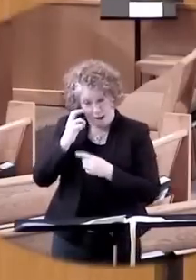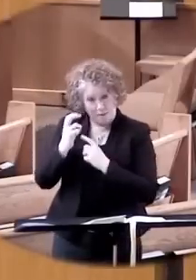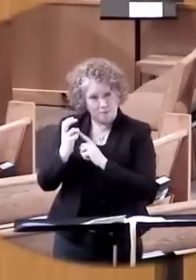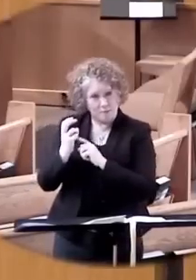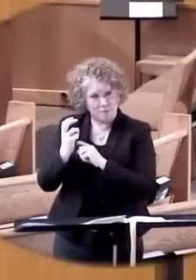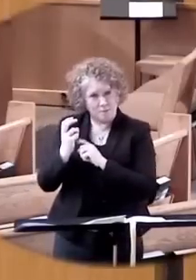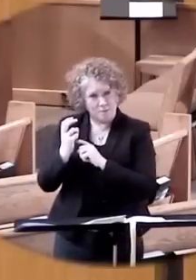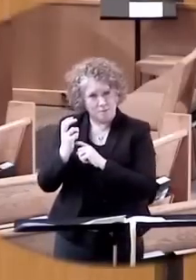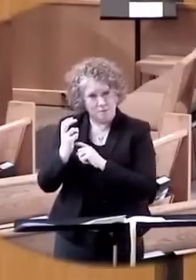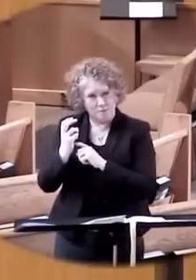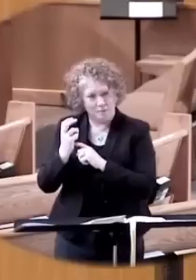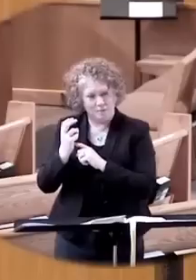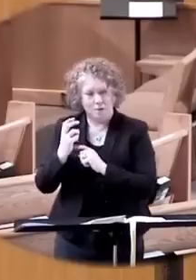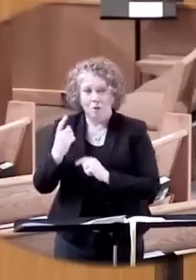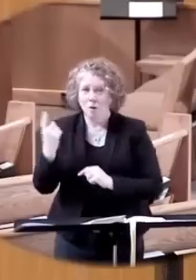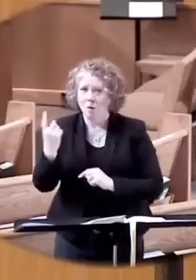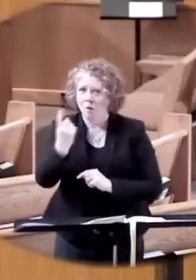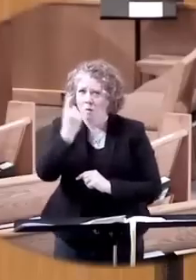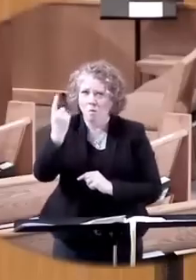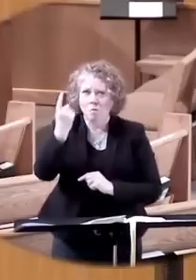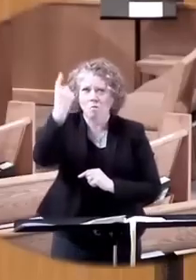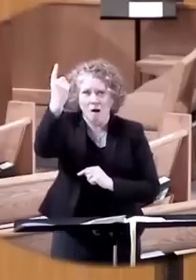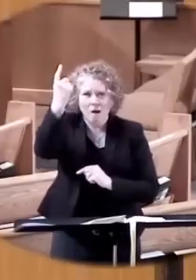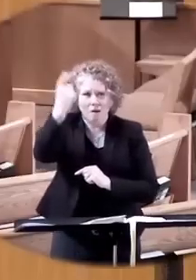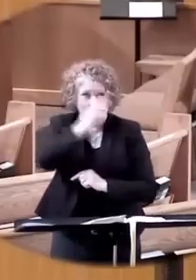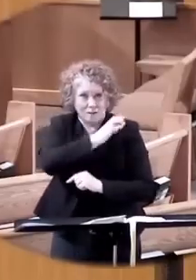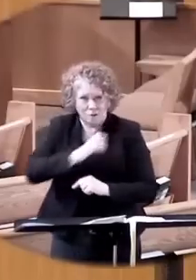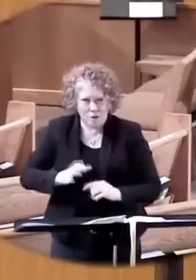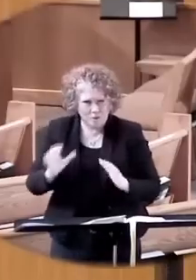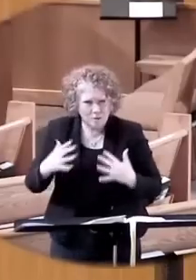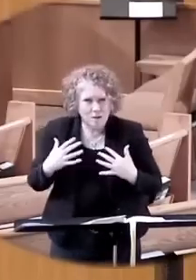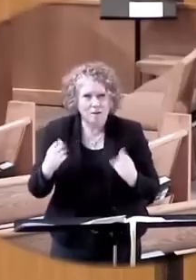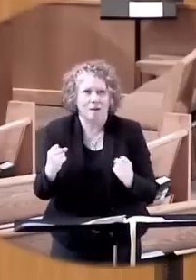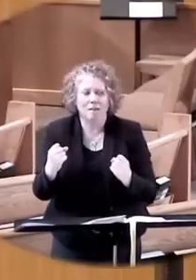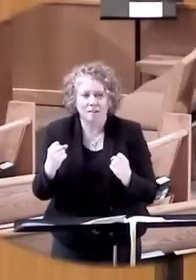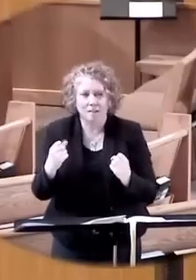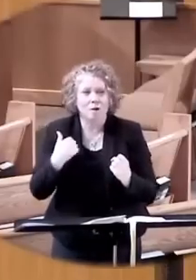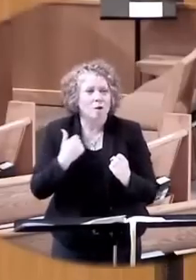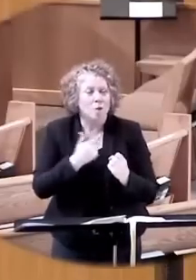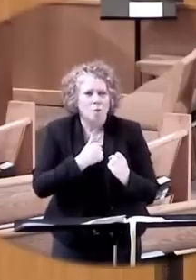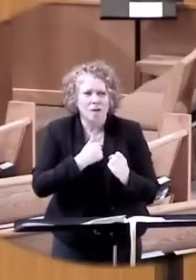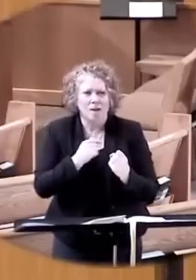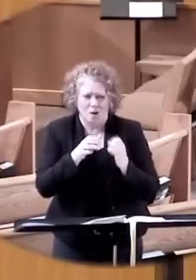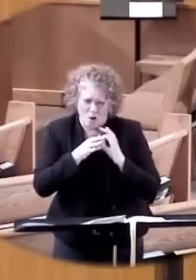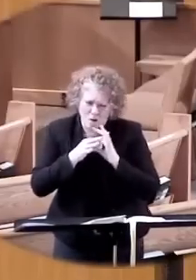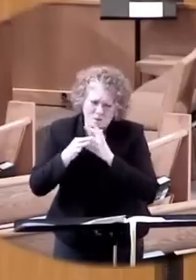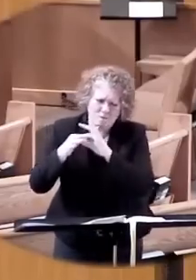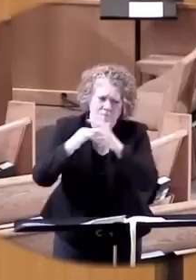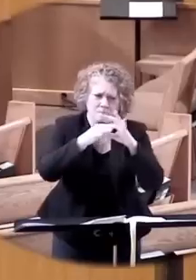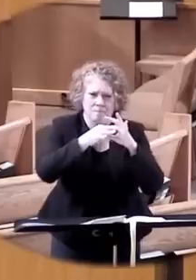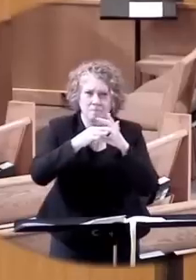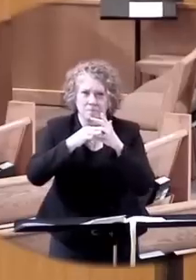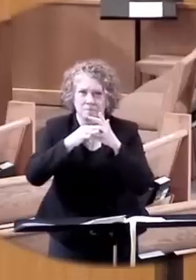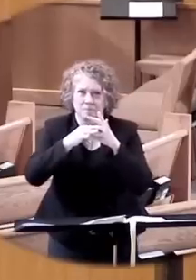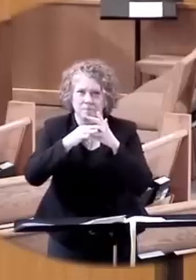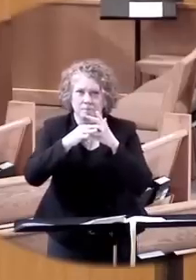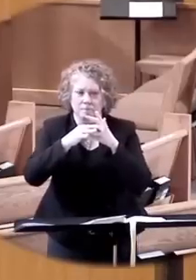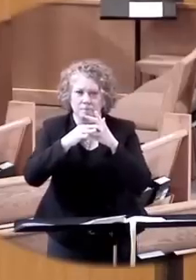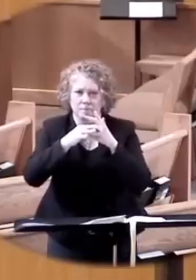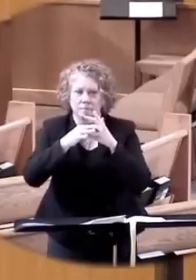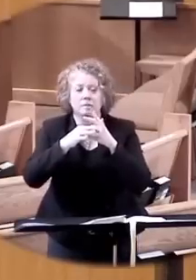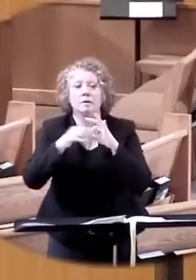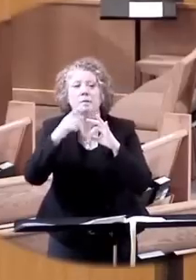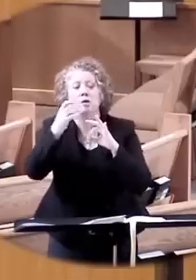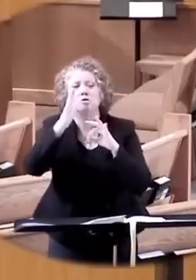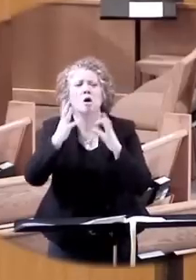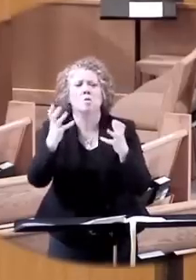and sisters, we are truly blessed to gather, to stay connected. I would just like to point out